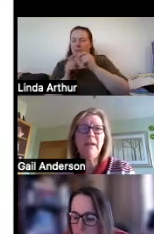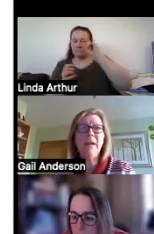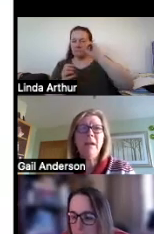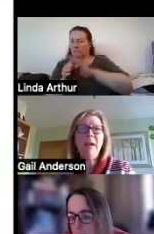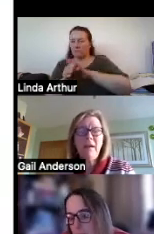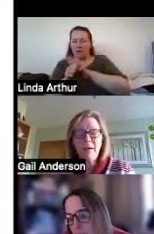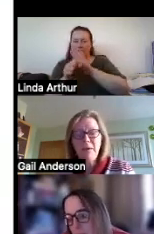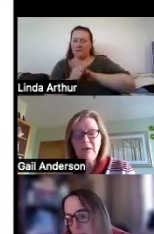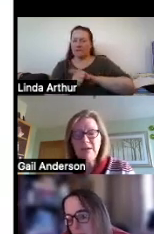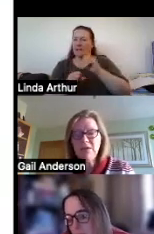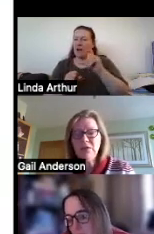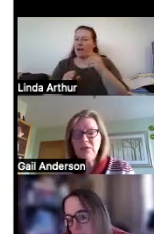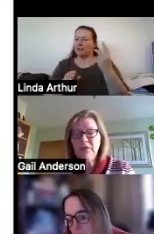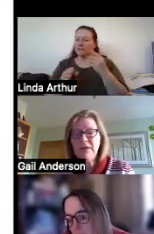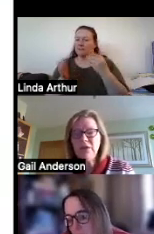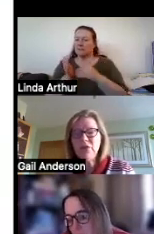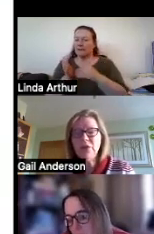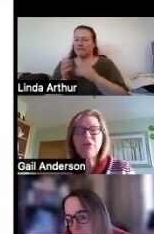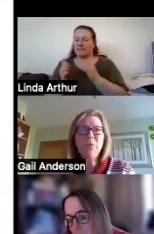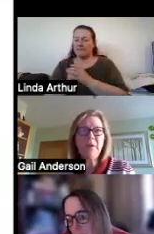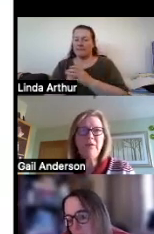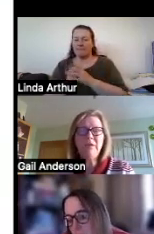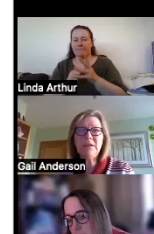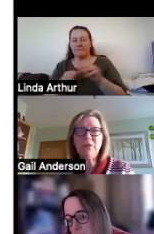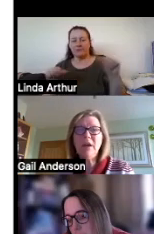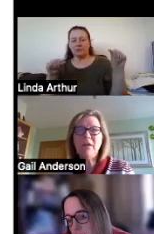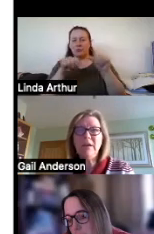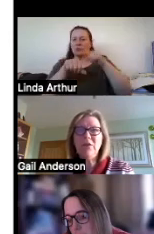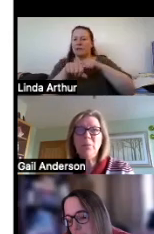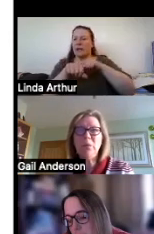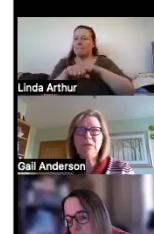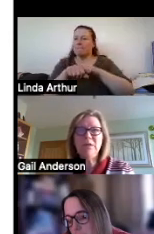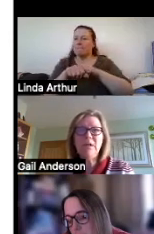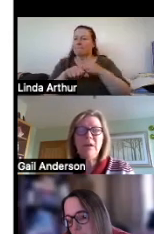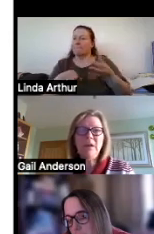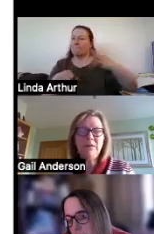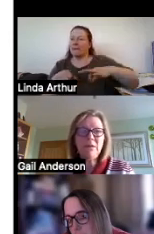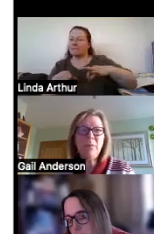Caroline in relation to the short-term benefits of carrying out